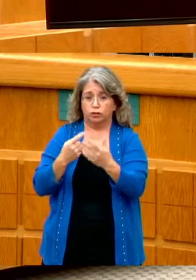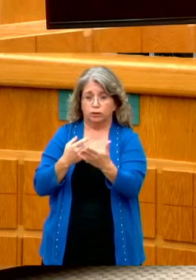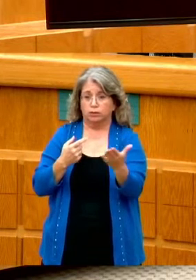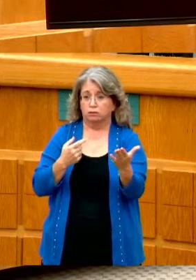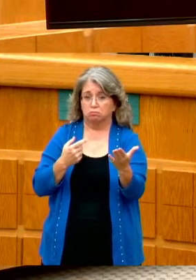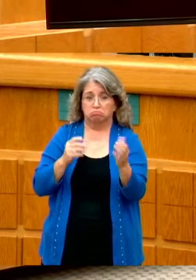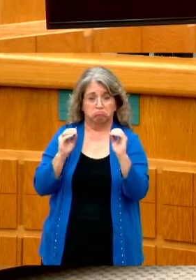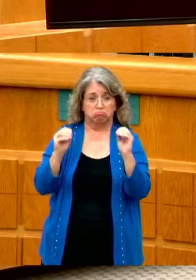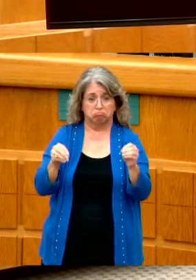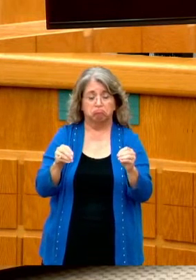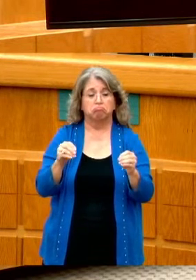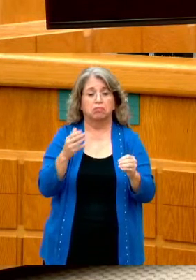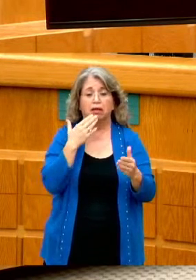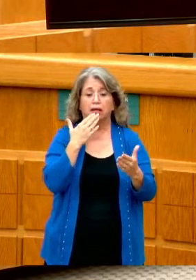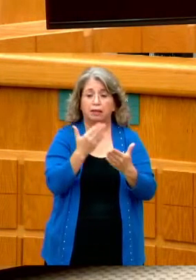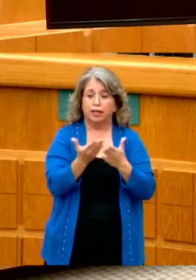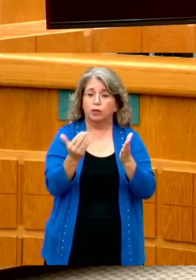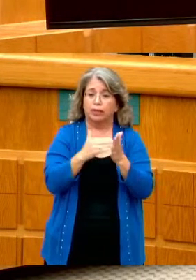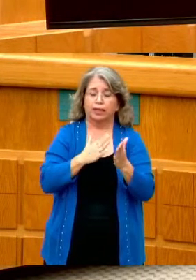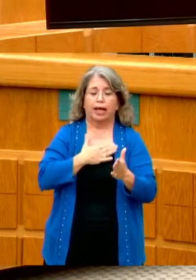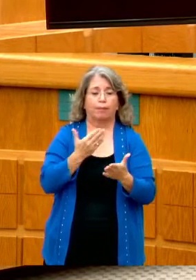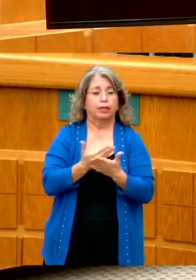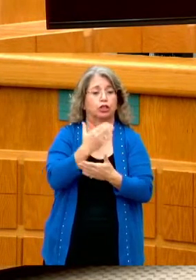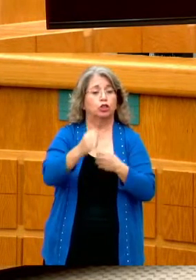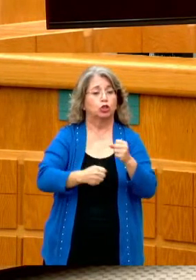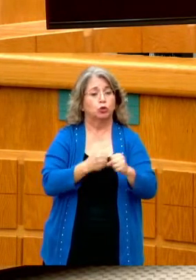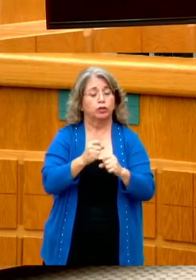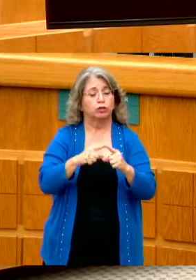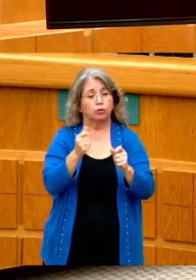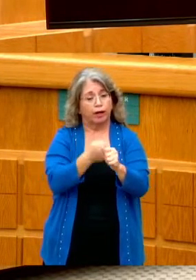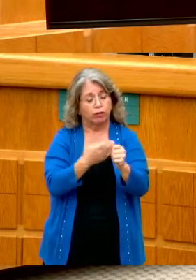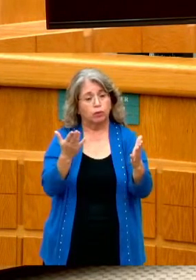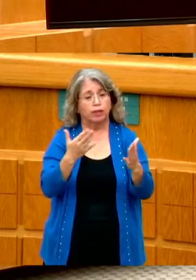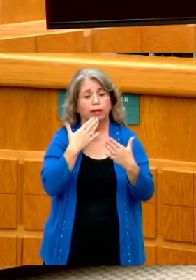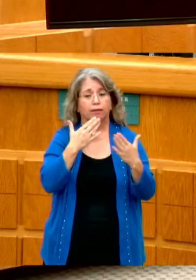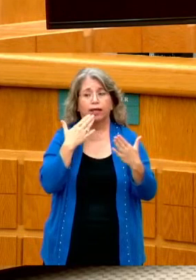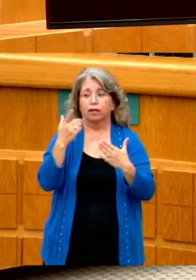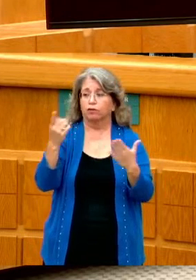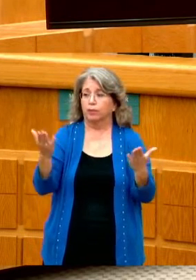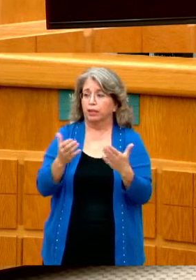Seeing none, thank you. Again, Happy New Year to everybody. Thank you for being with